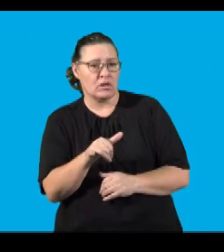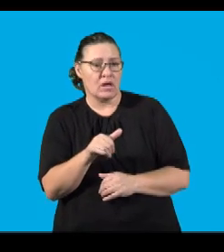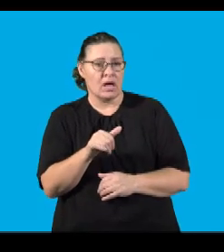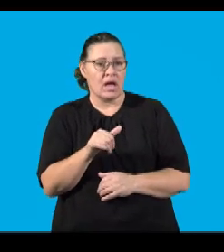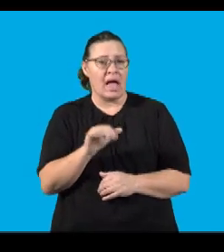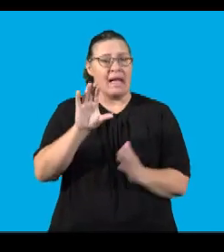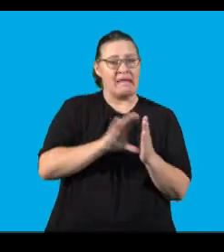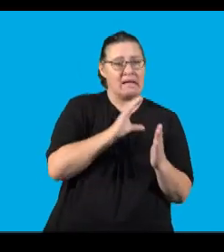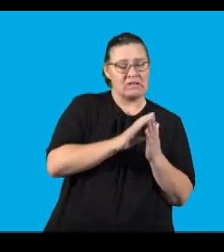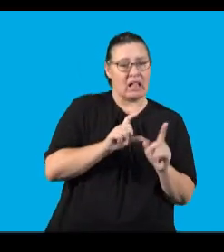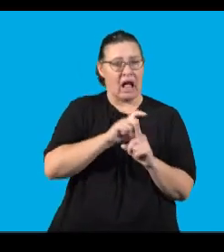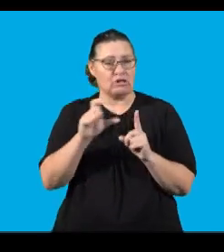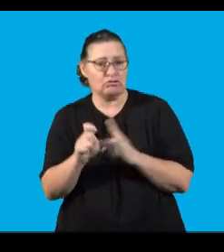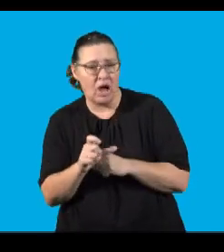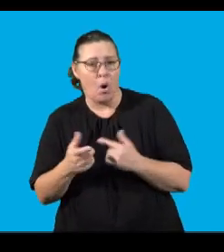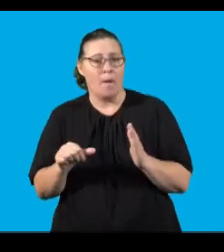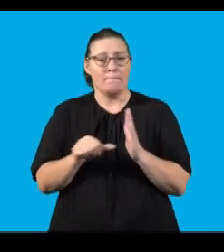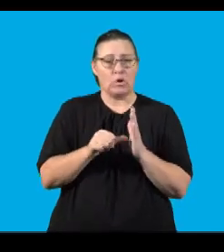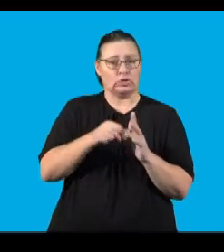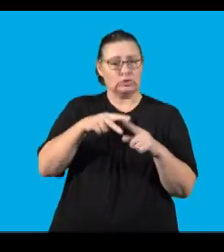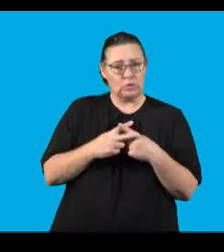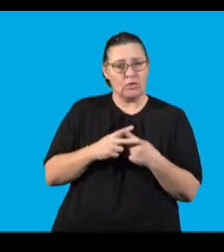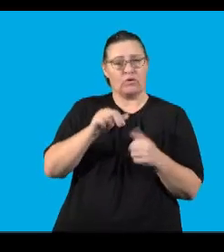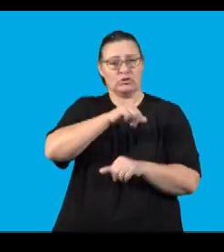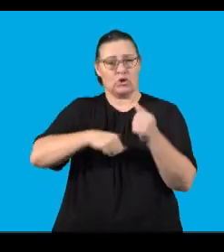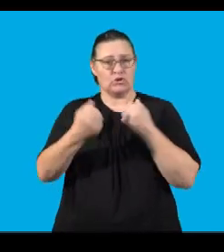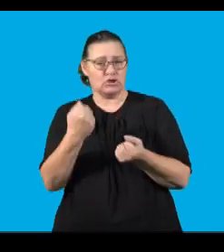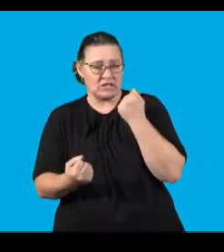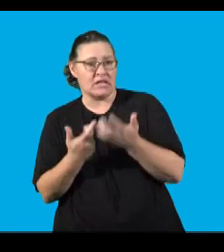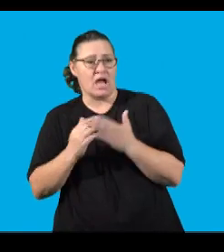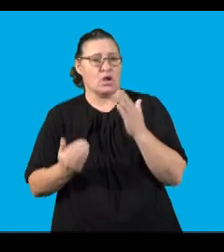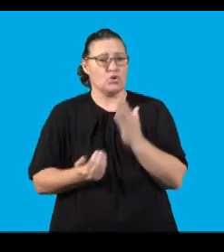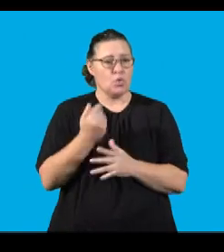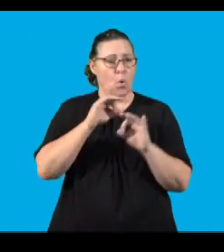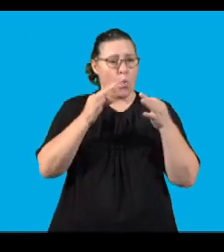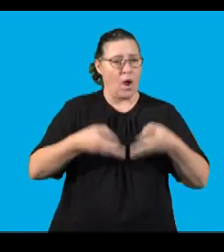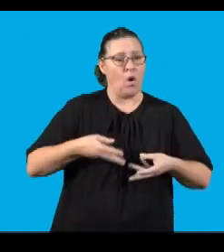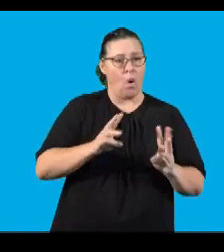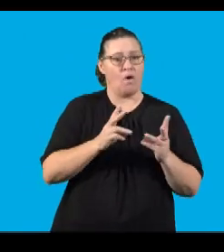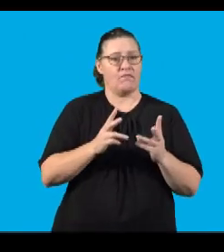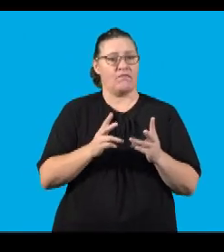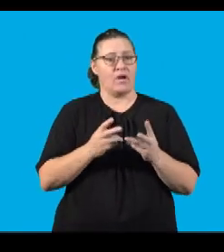form of merciless mob intimidation? Another rhetorical question. And then, or does